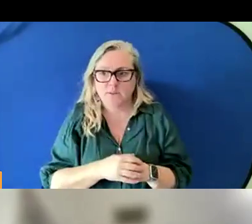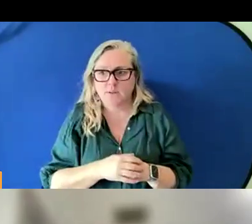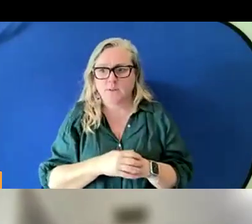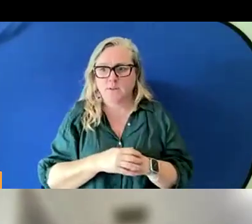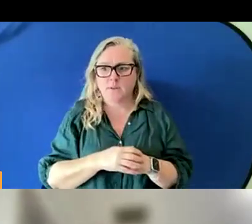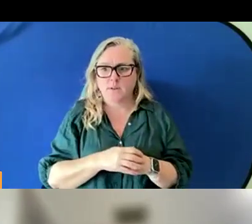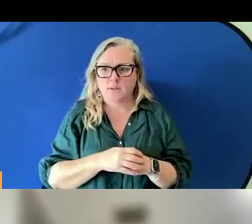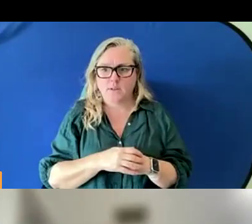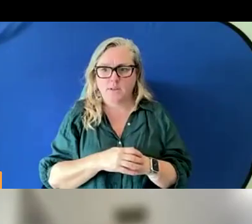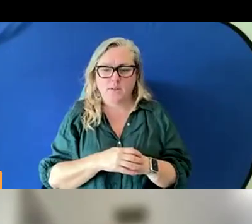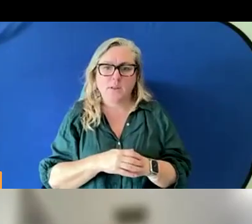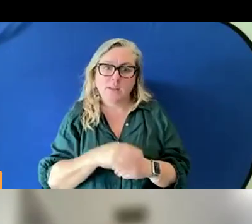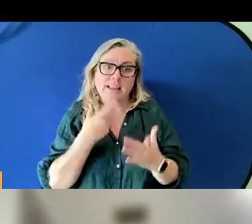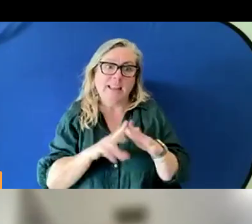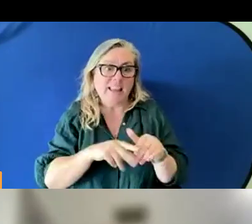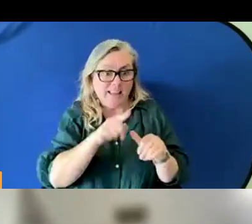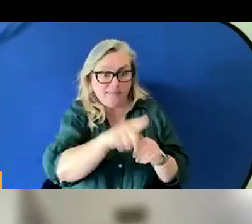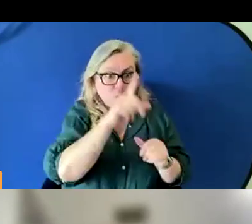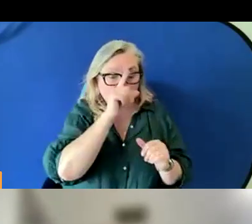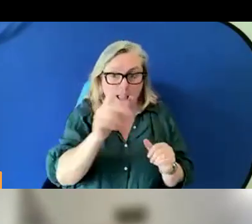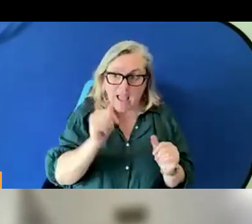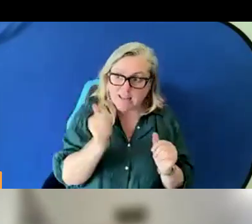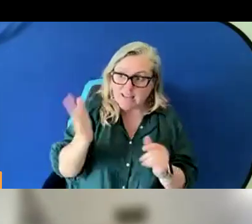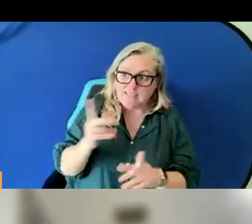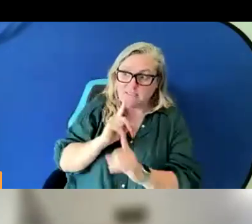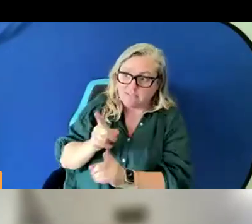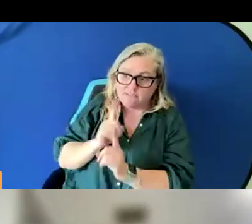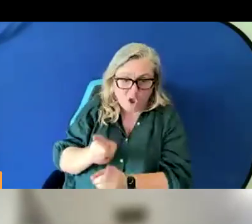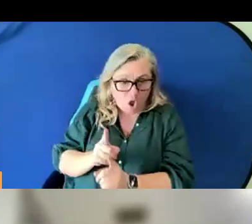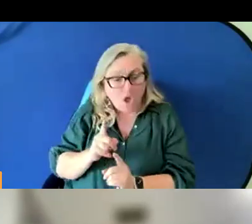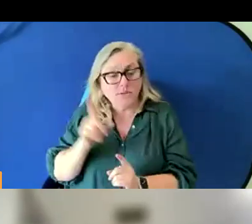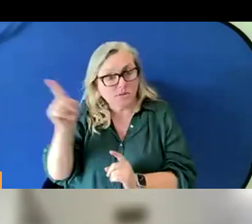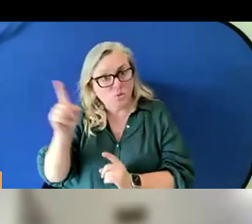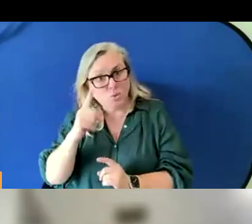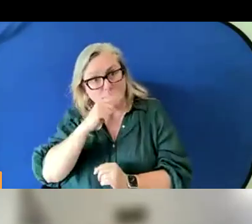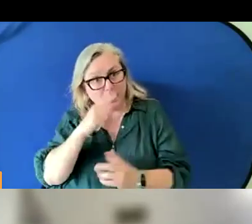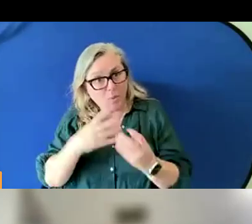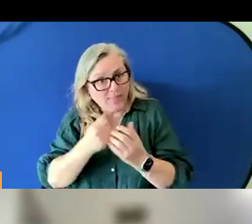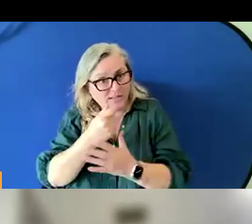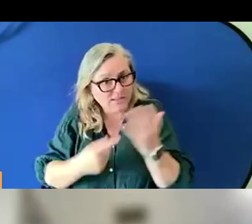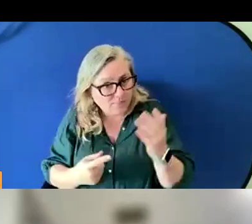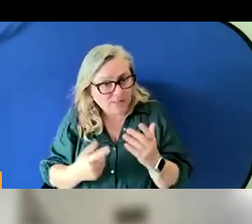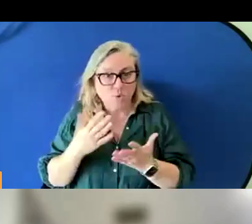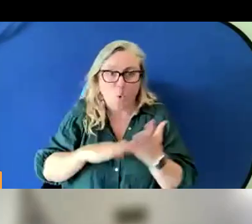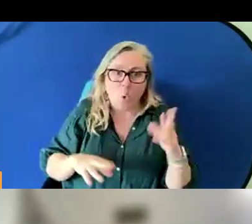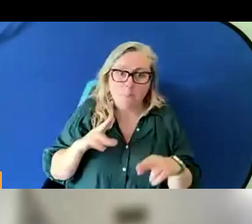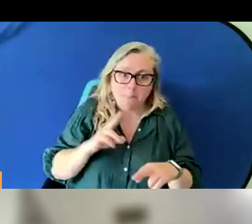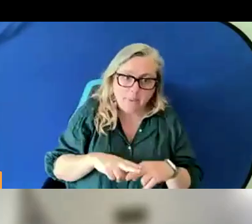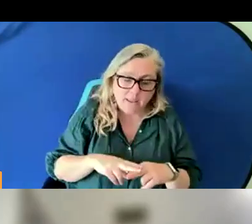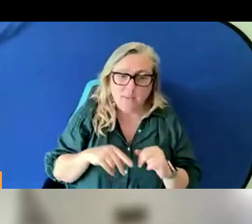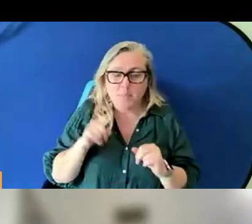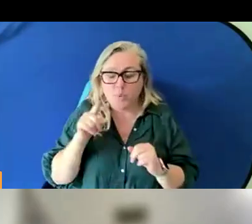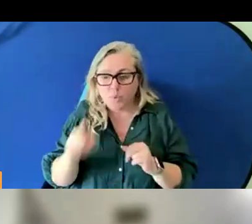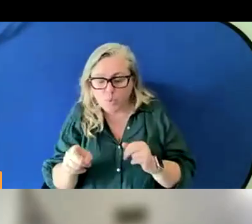If you could give one piece of advice to other young people with disability or parents and caregivers going through change or